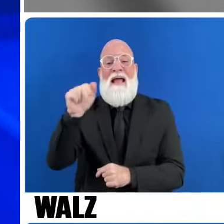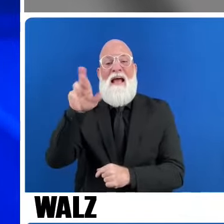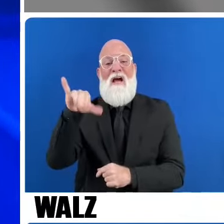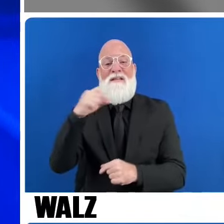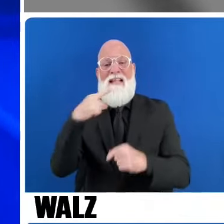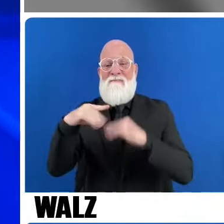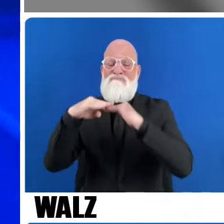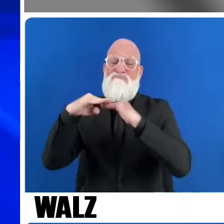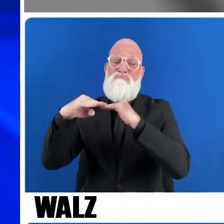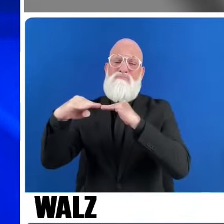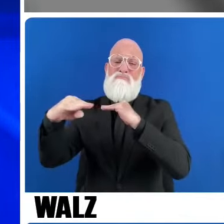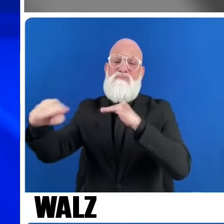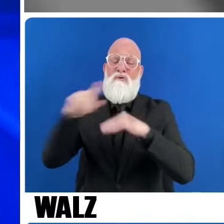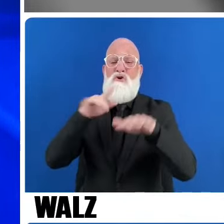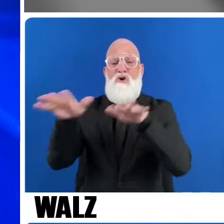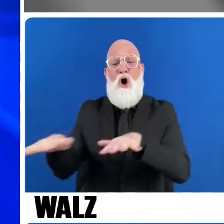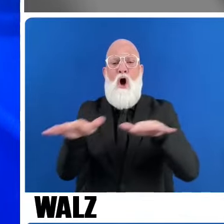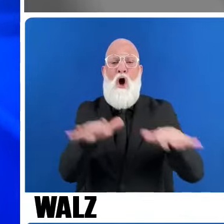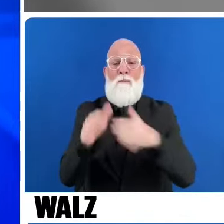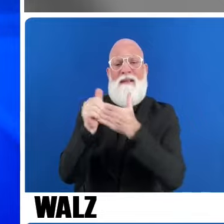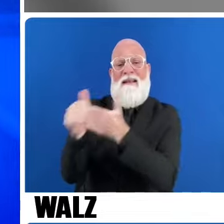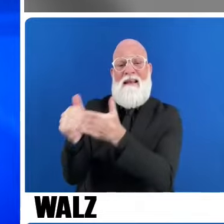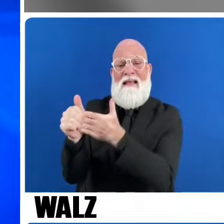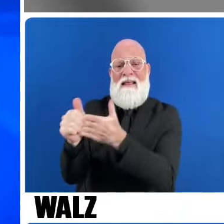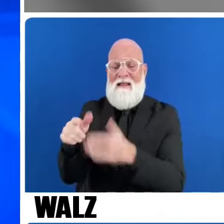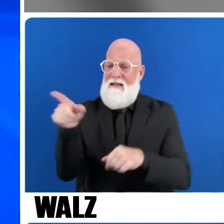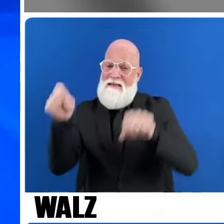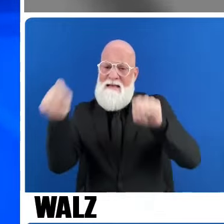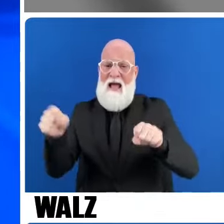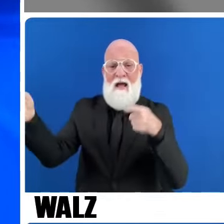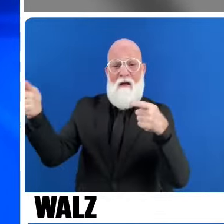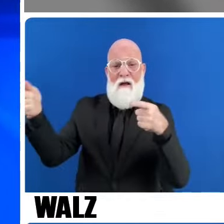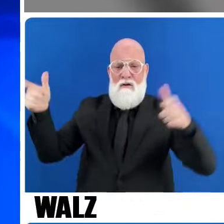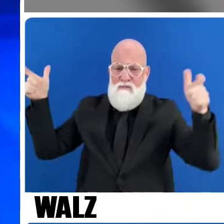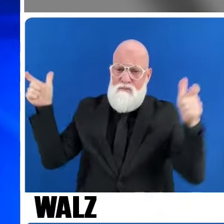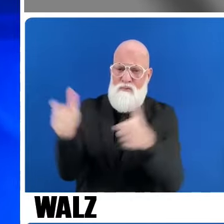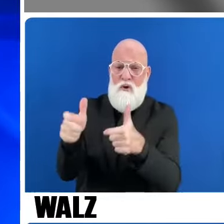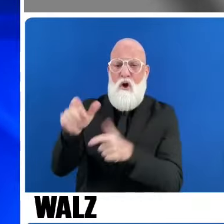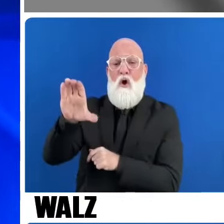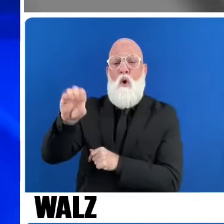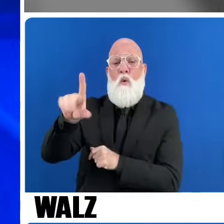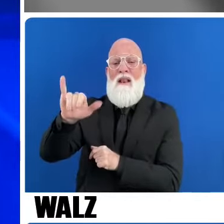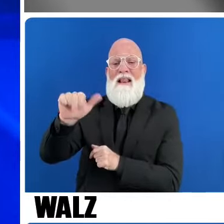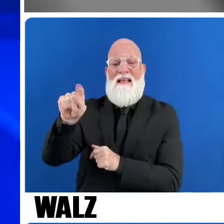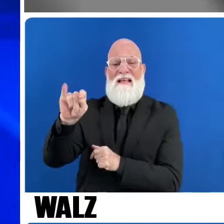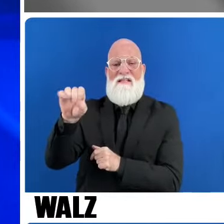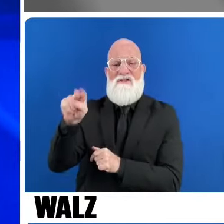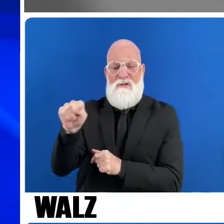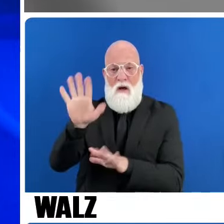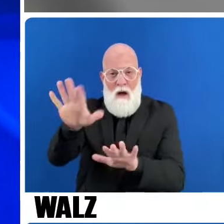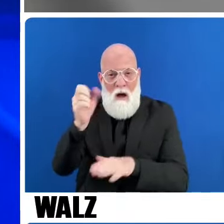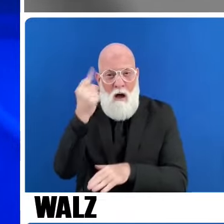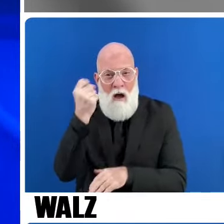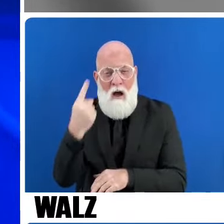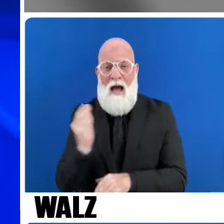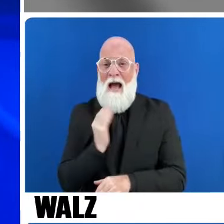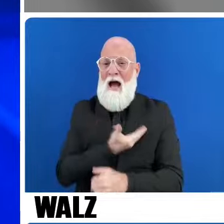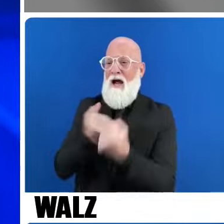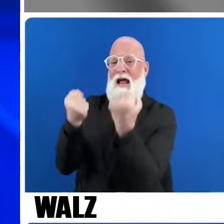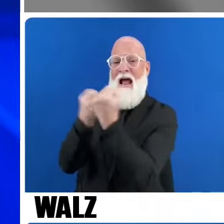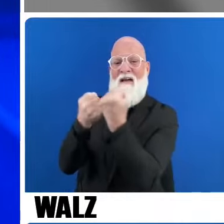to draw on the coalitions to bring them together. Understanding that our allies matter. When our allies